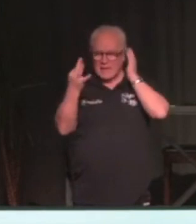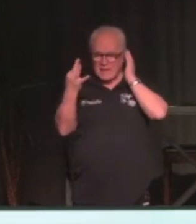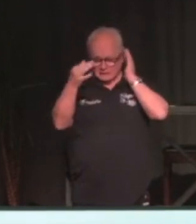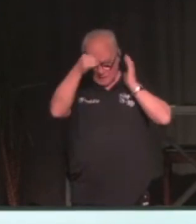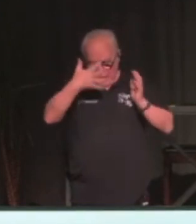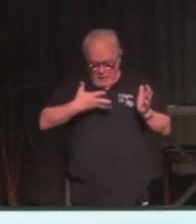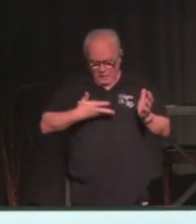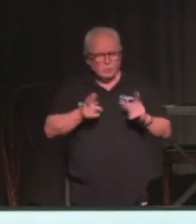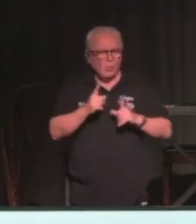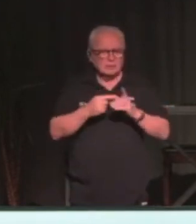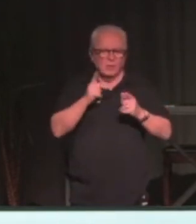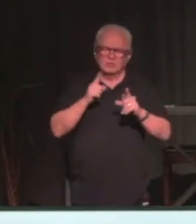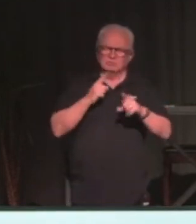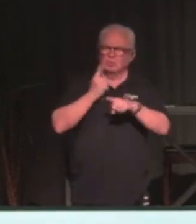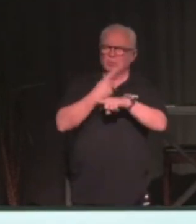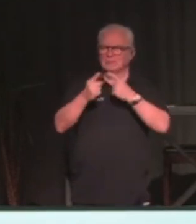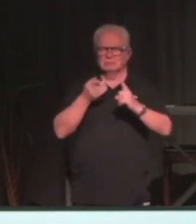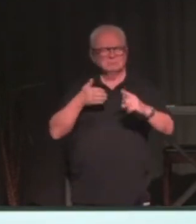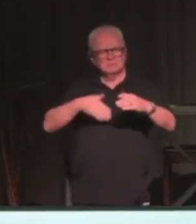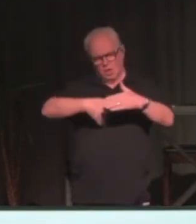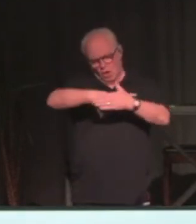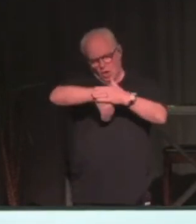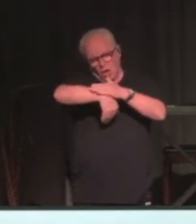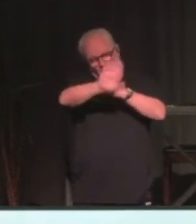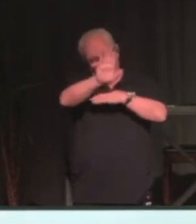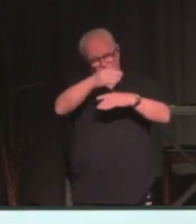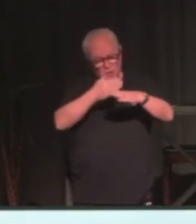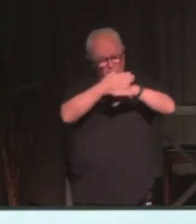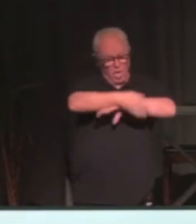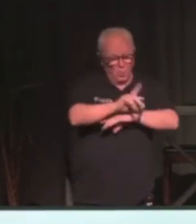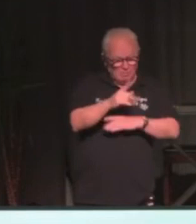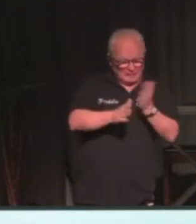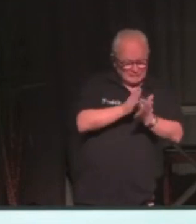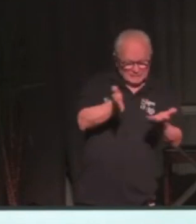us what the commission was. And it says that